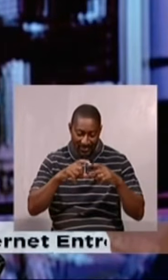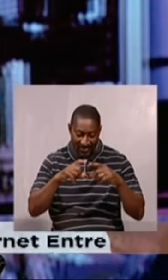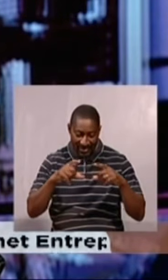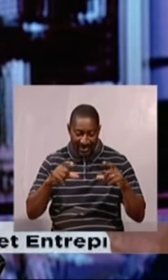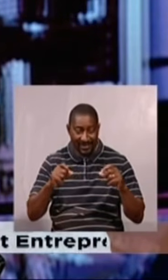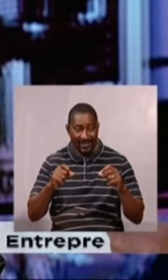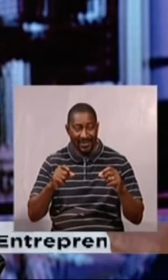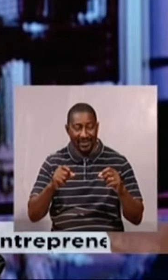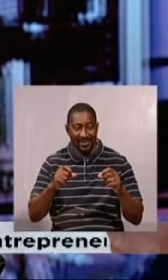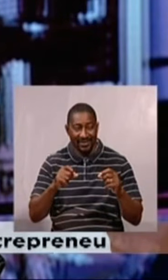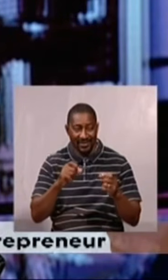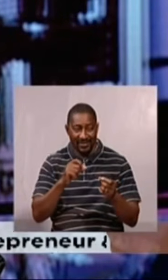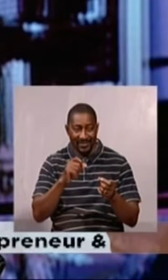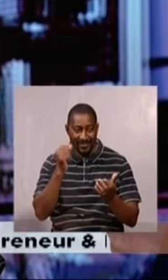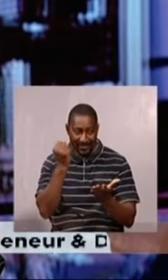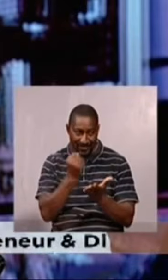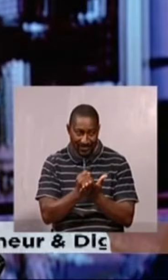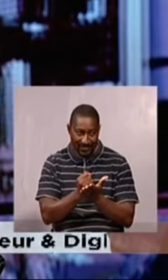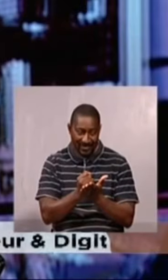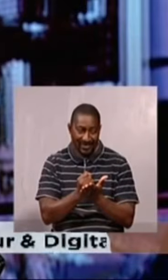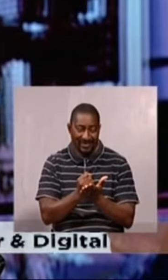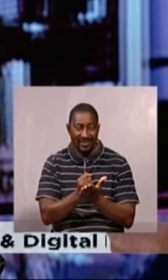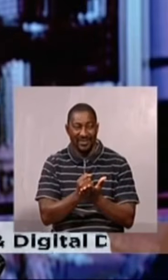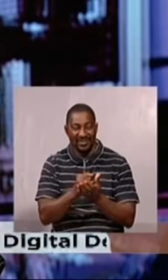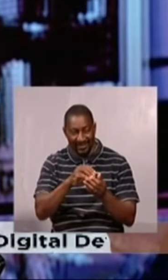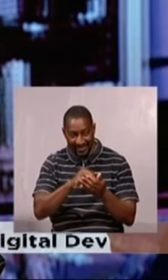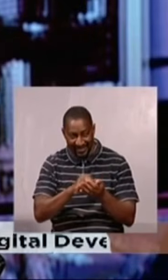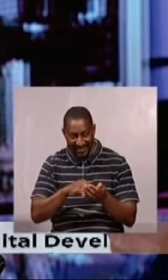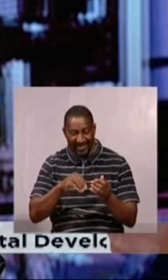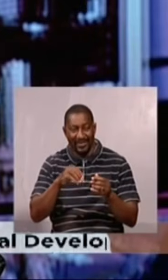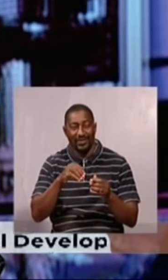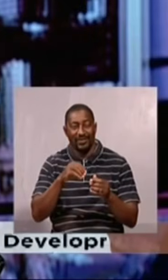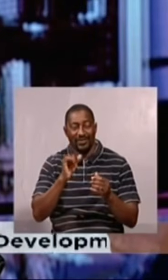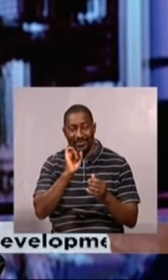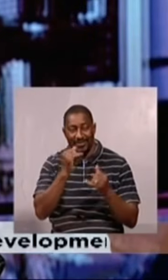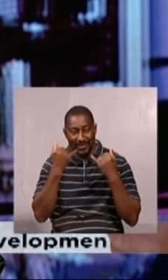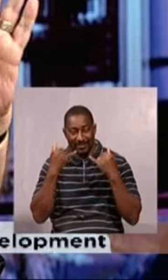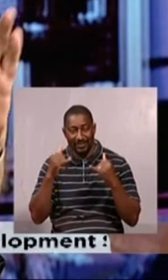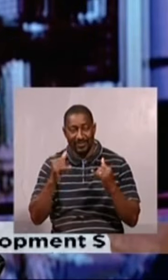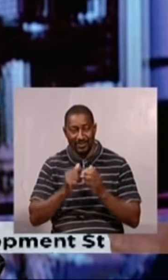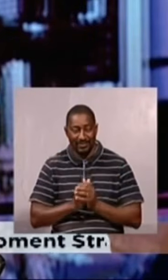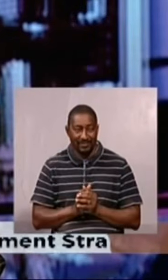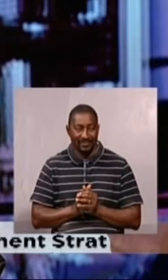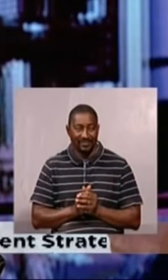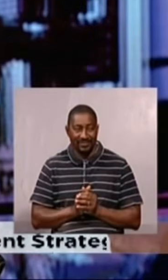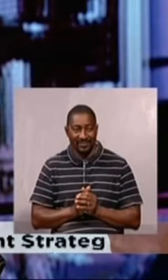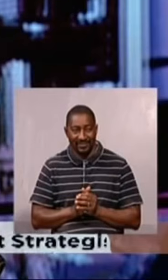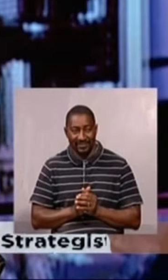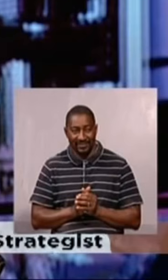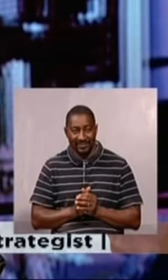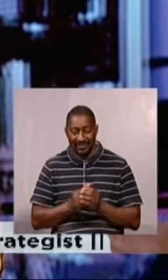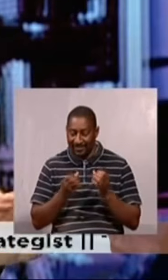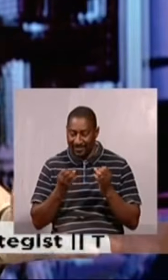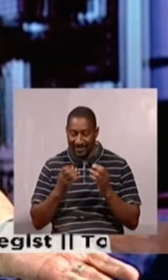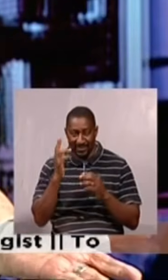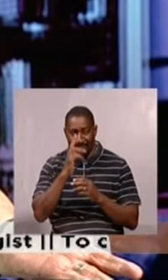we do need data protection. I think mainly to protect people from that kind of. Unfortunately, we have a lot of people out there in the world,